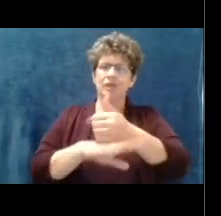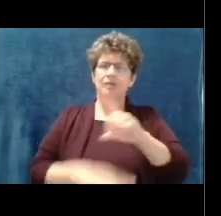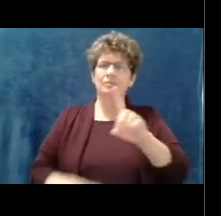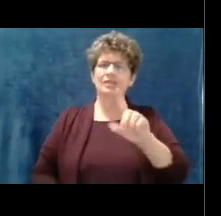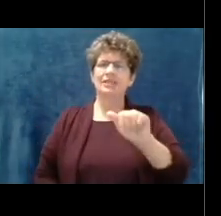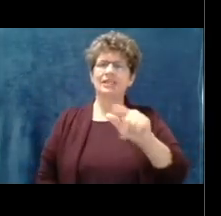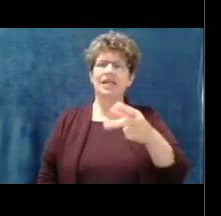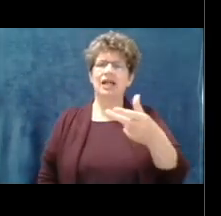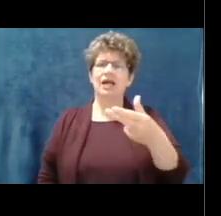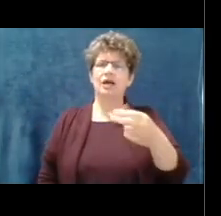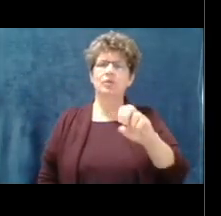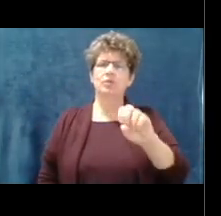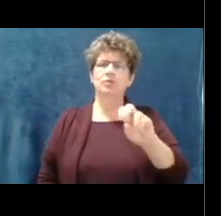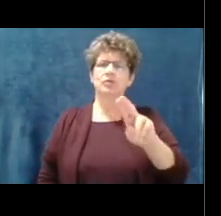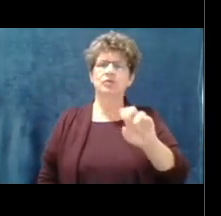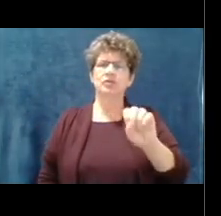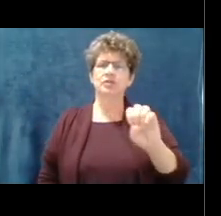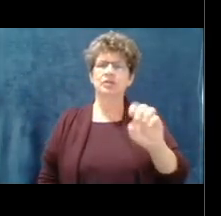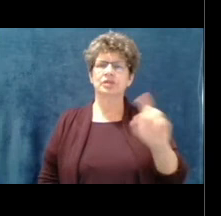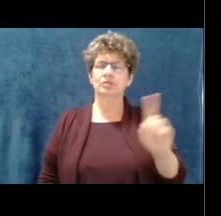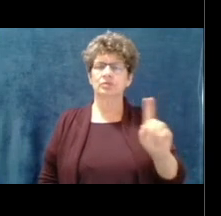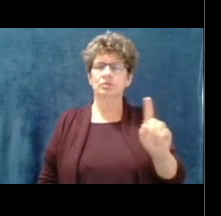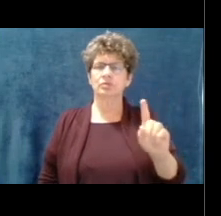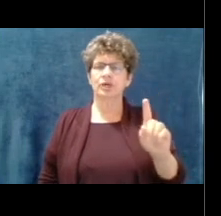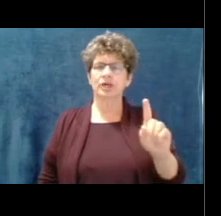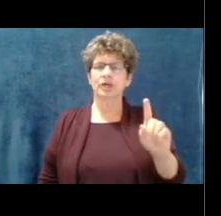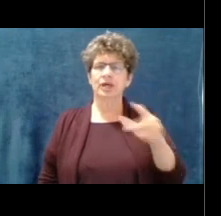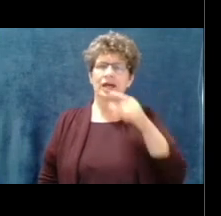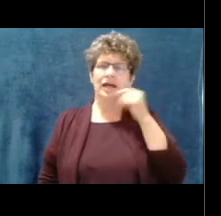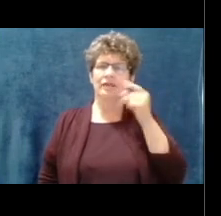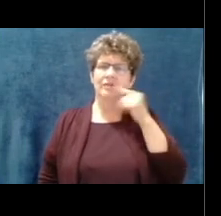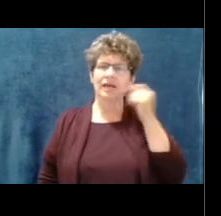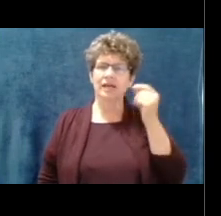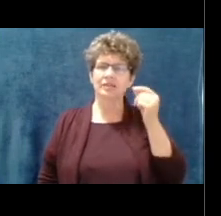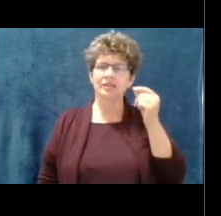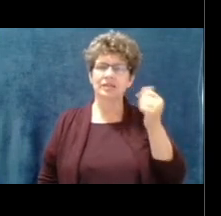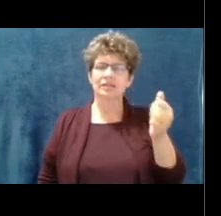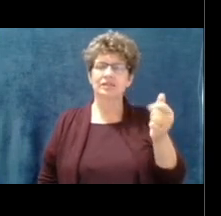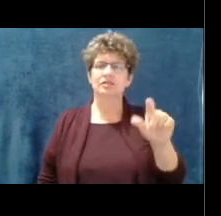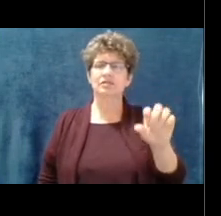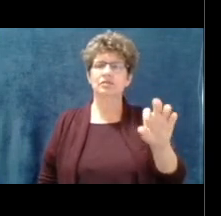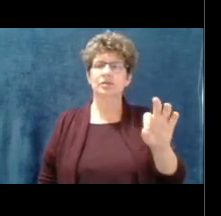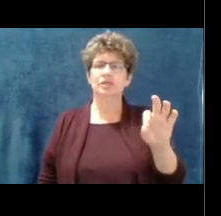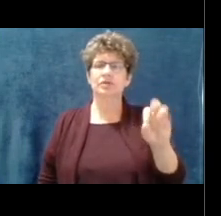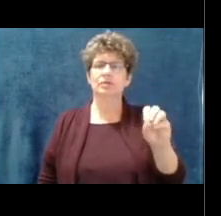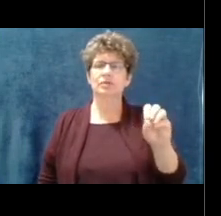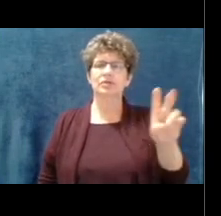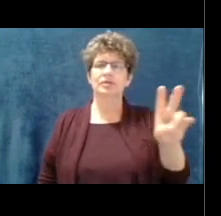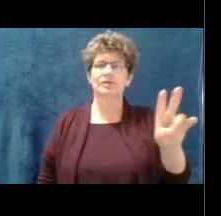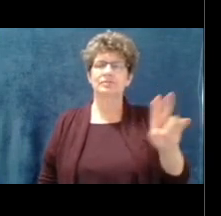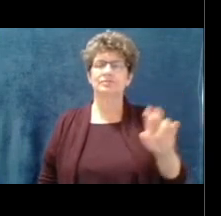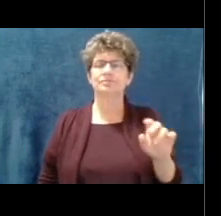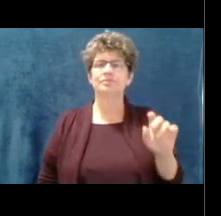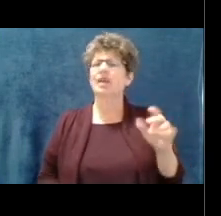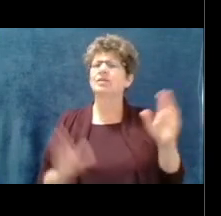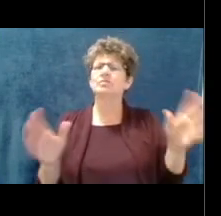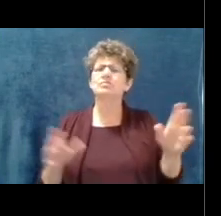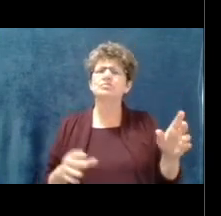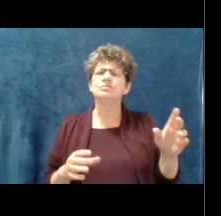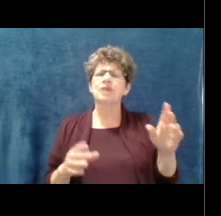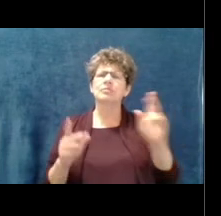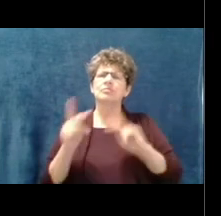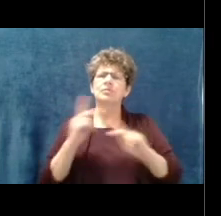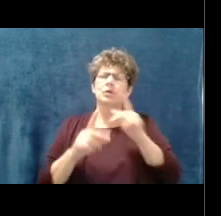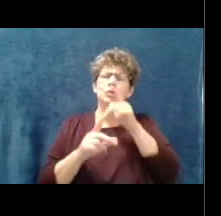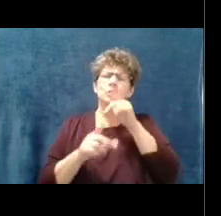and was founded by a group of geriatric specialists and cognitive behavioral therapists who wanted to take